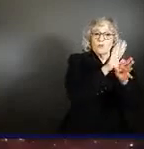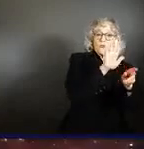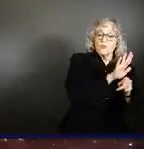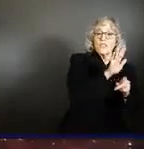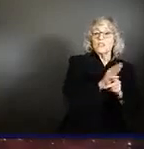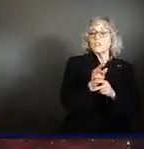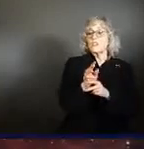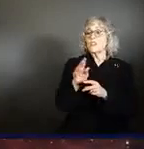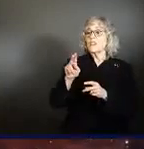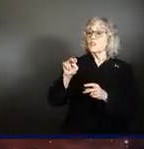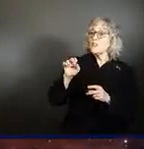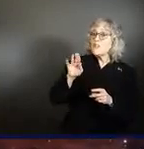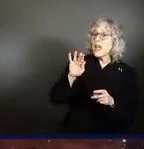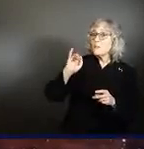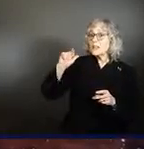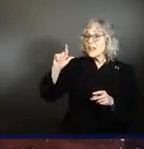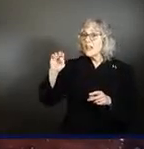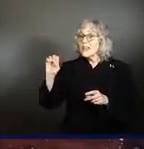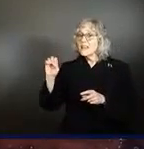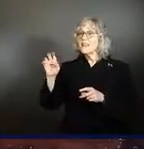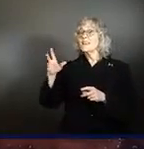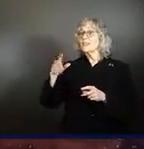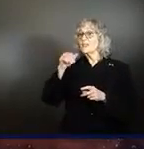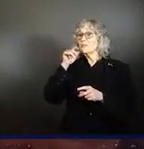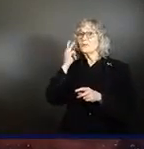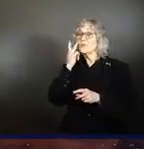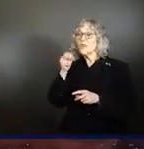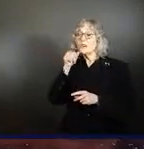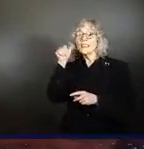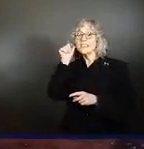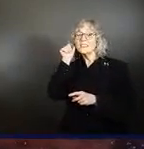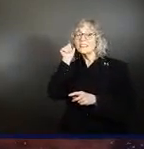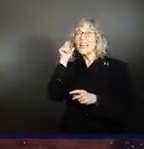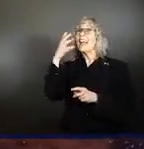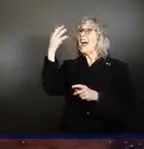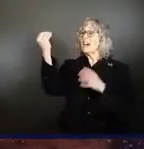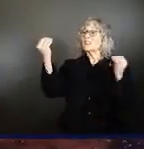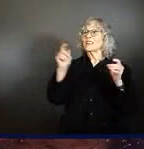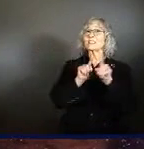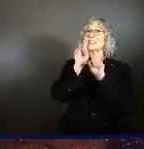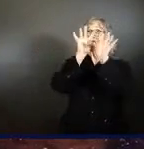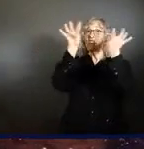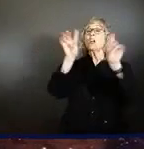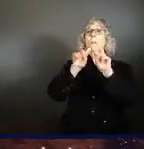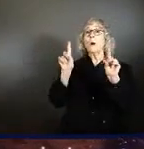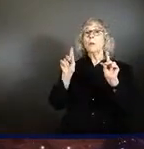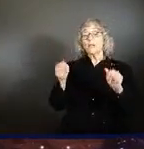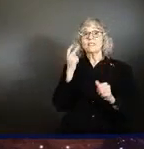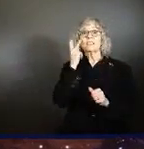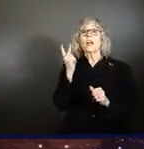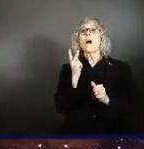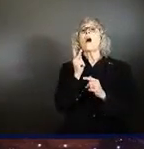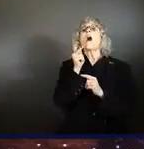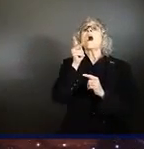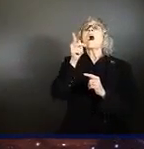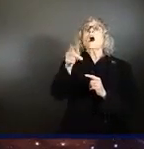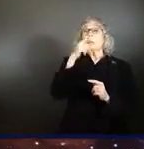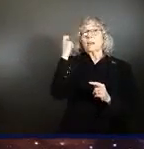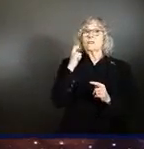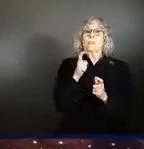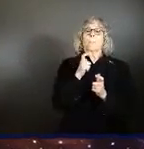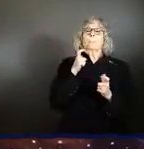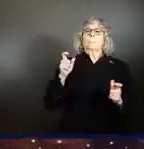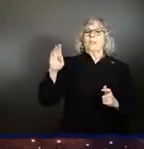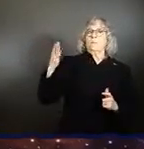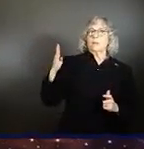and the exoplanets, all the exoplanets that we can study are actually within our own galaxy. We can see very far because of Webb's big mirror.